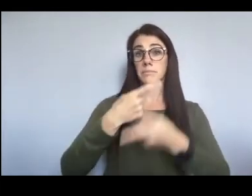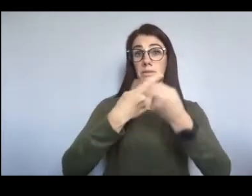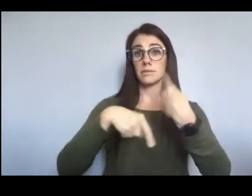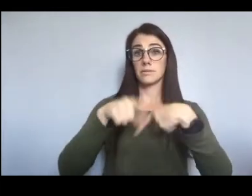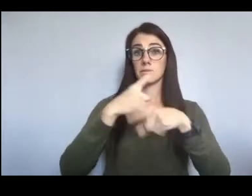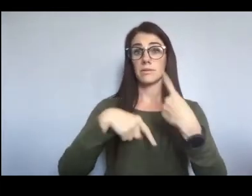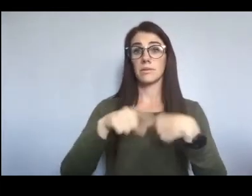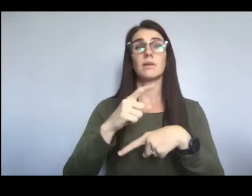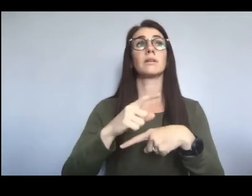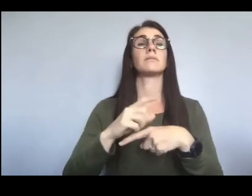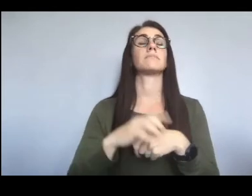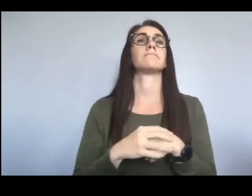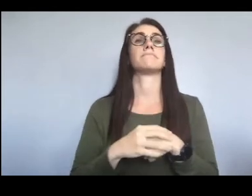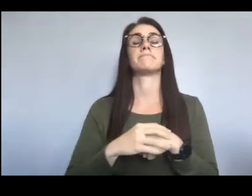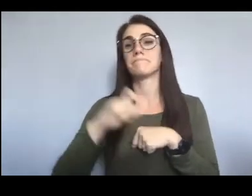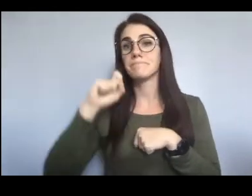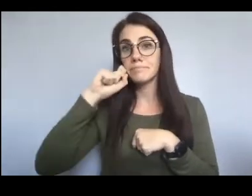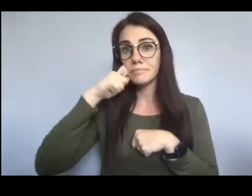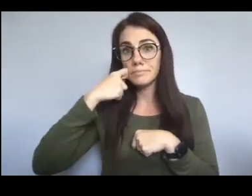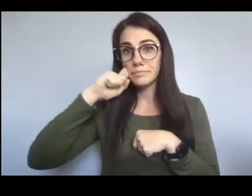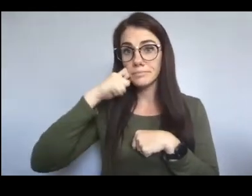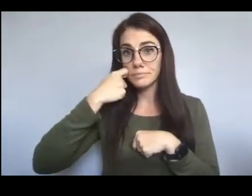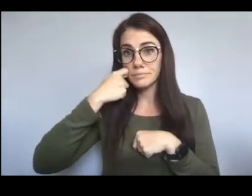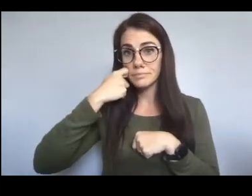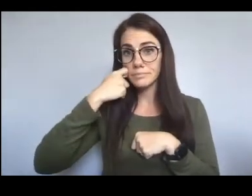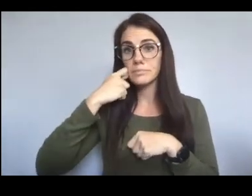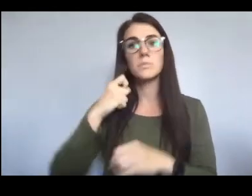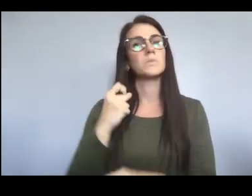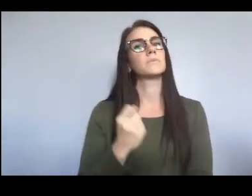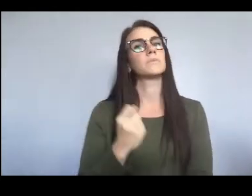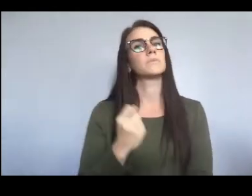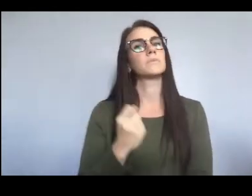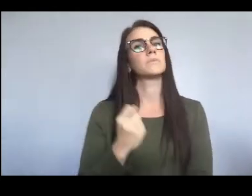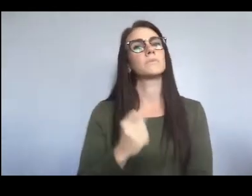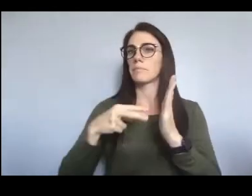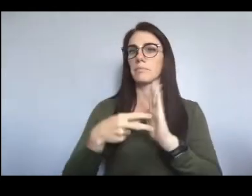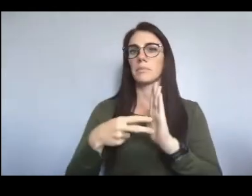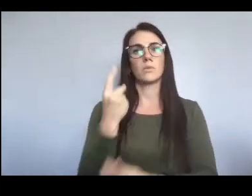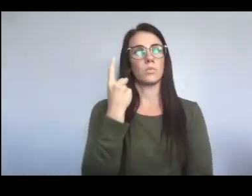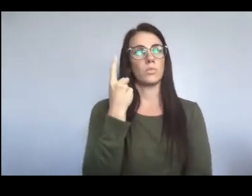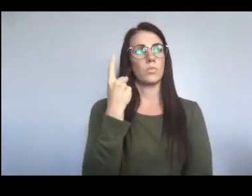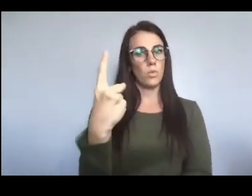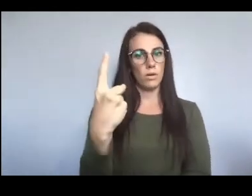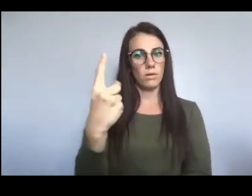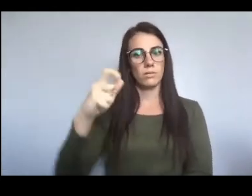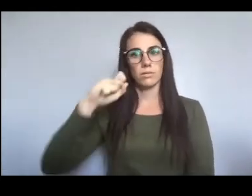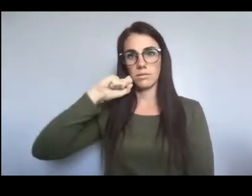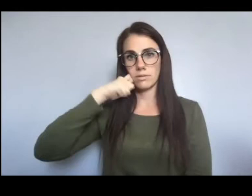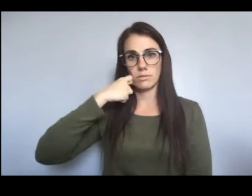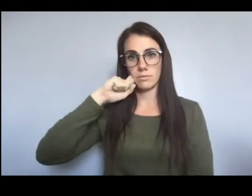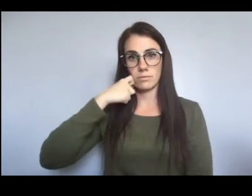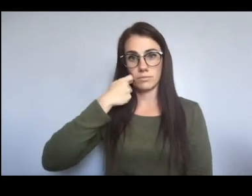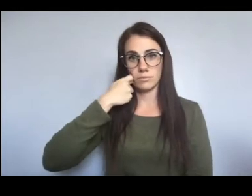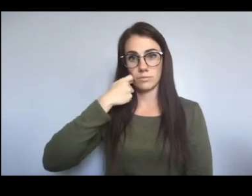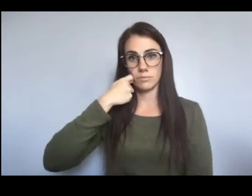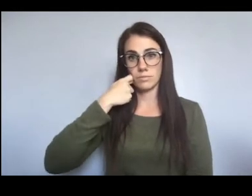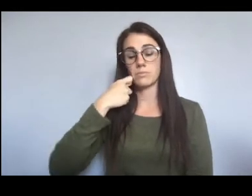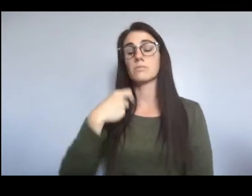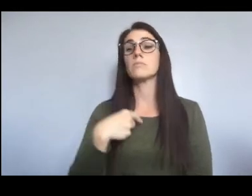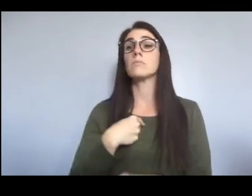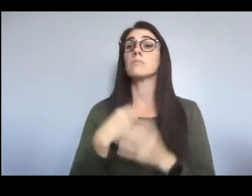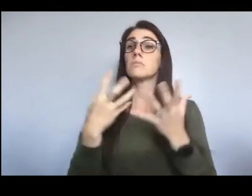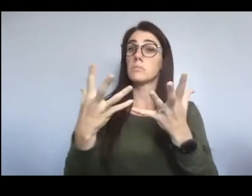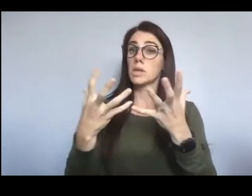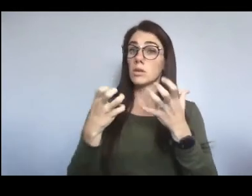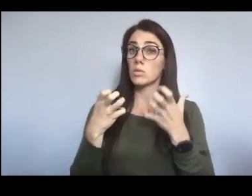So what this means is when I sign a sign like apple, for example, that is only representing a